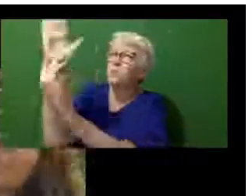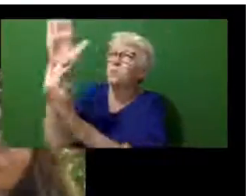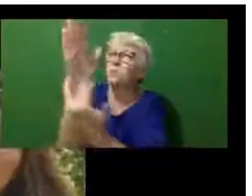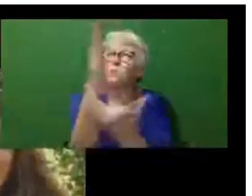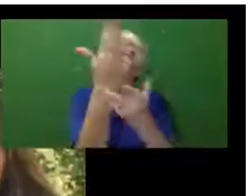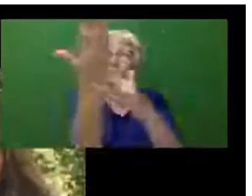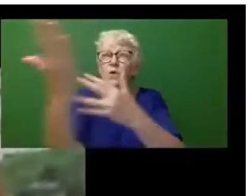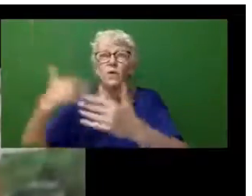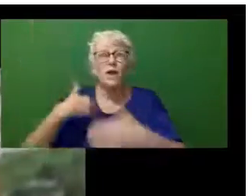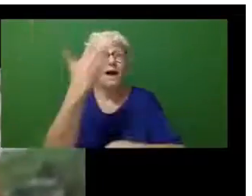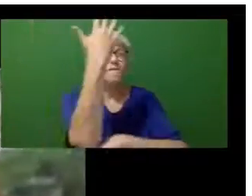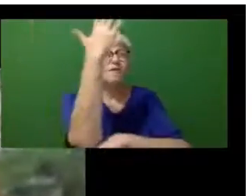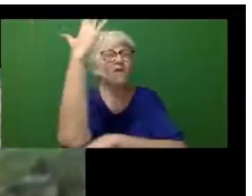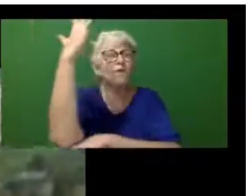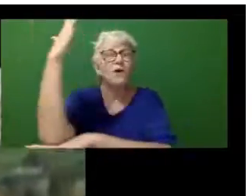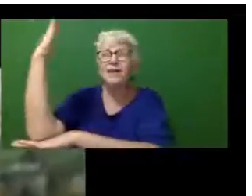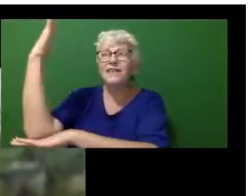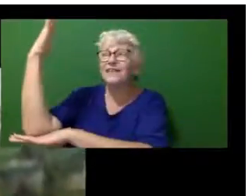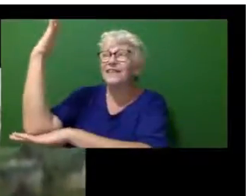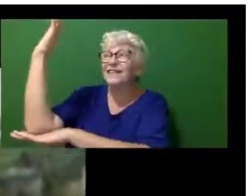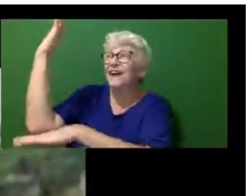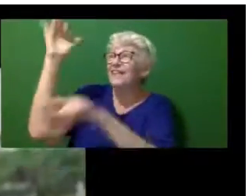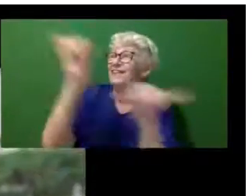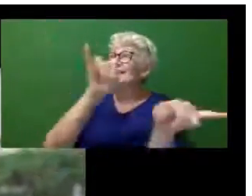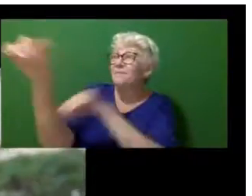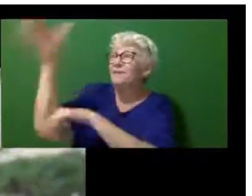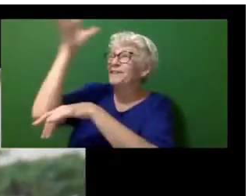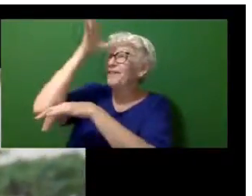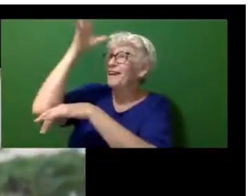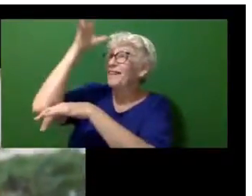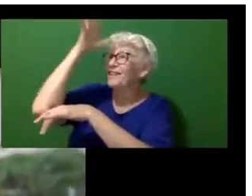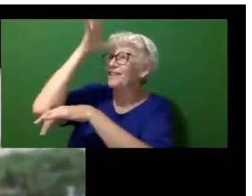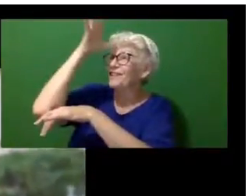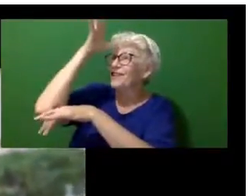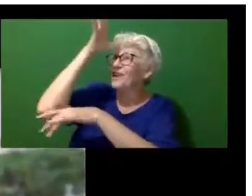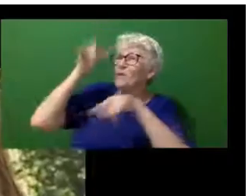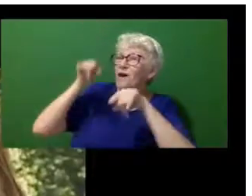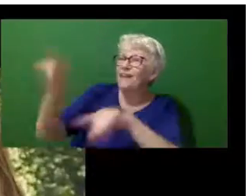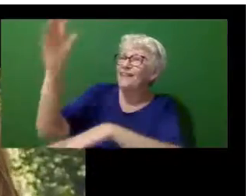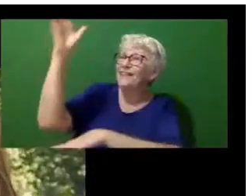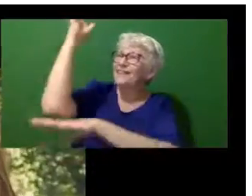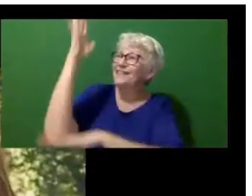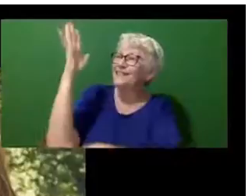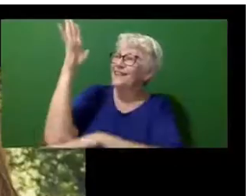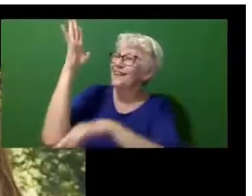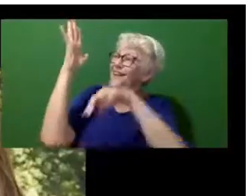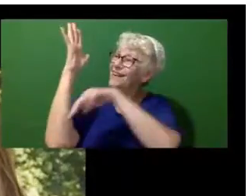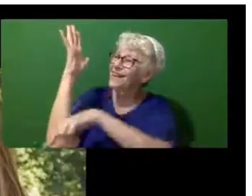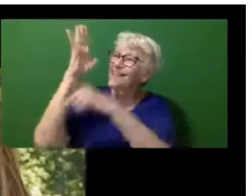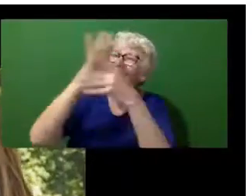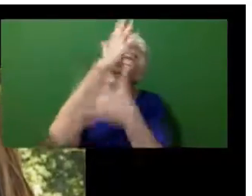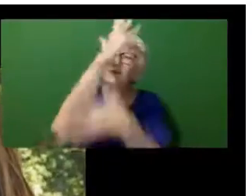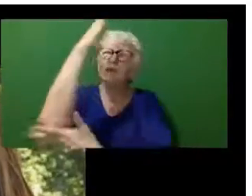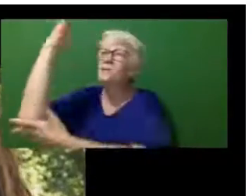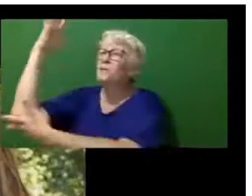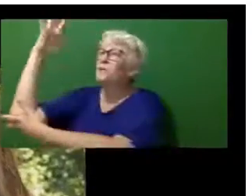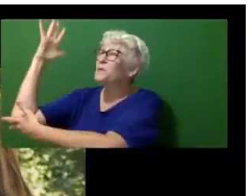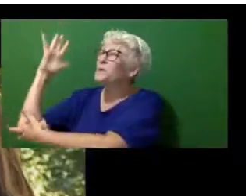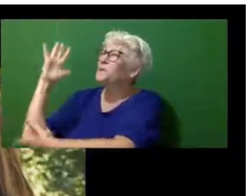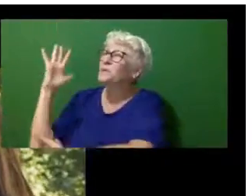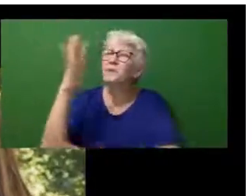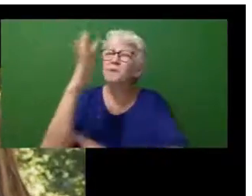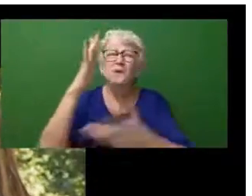our sail. There is a forest in every father as he stands amidst